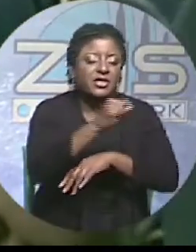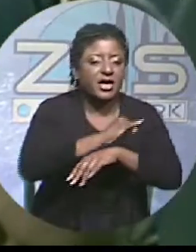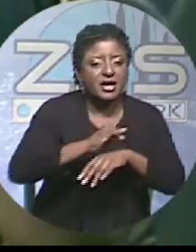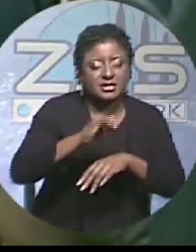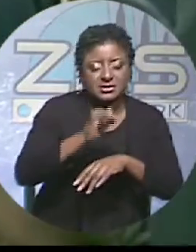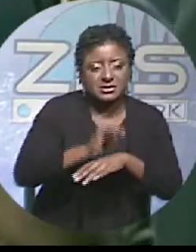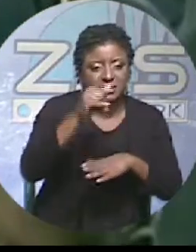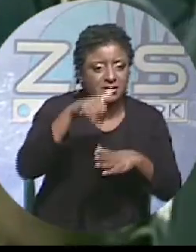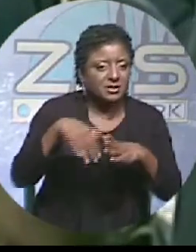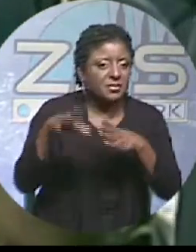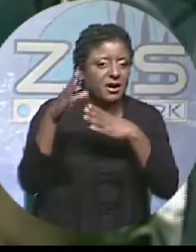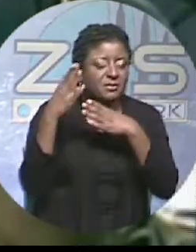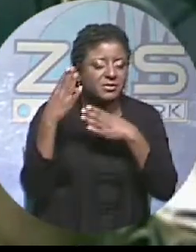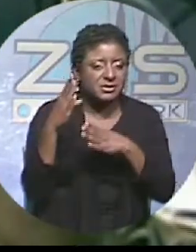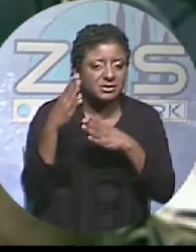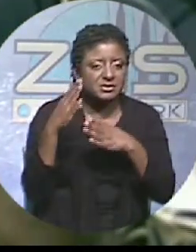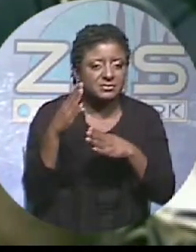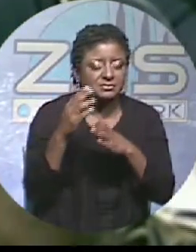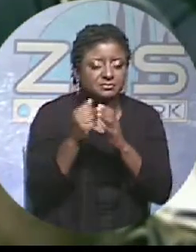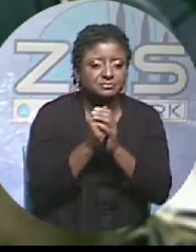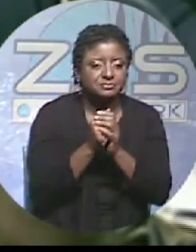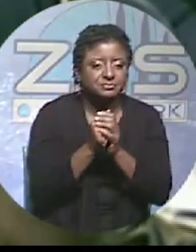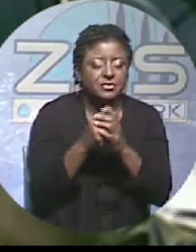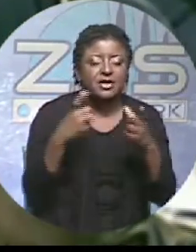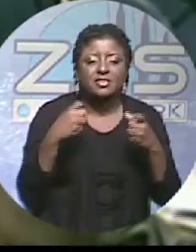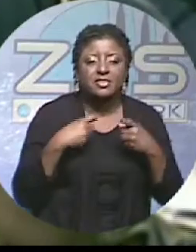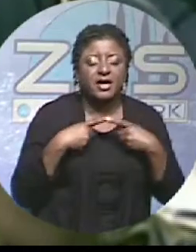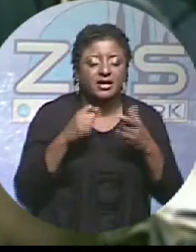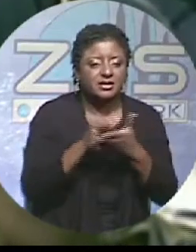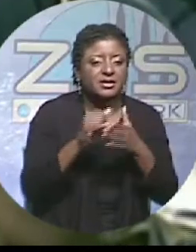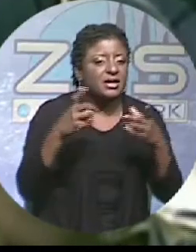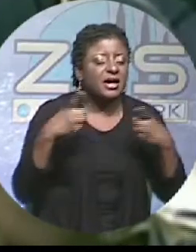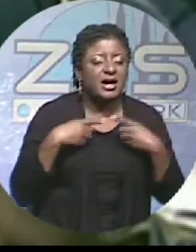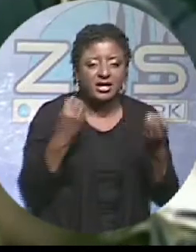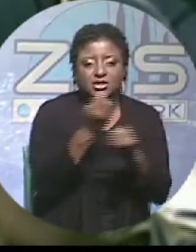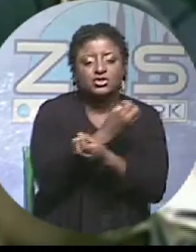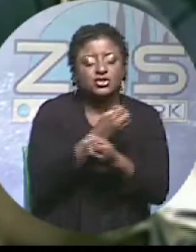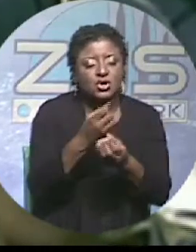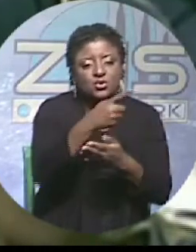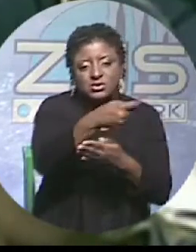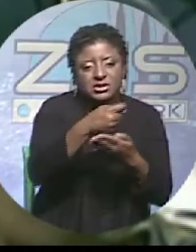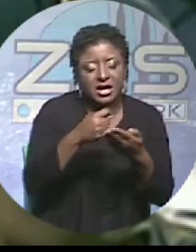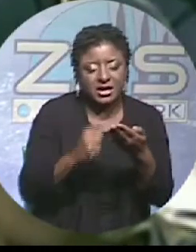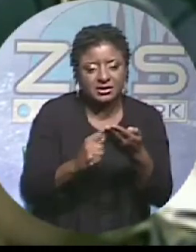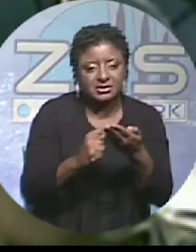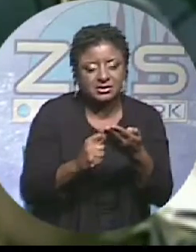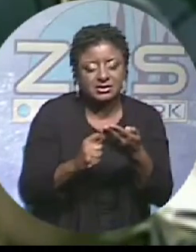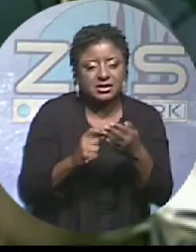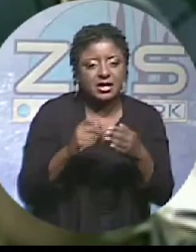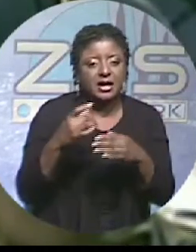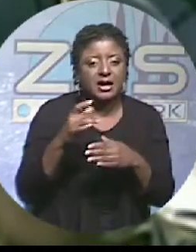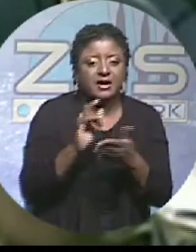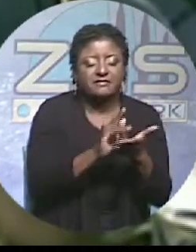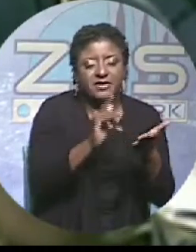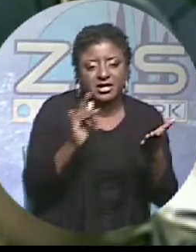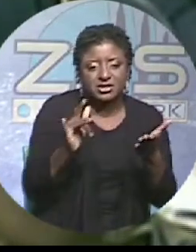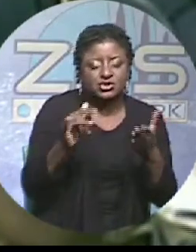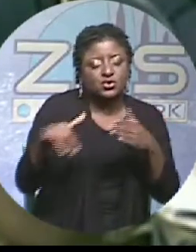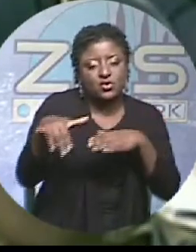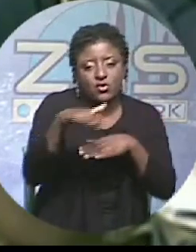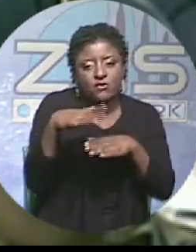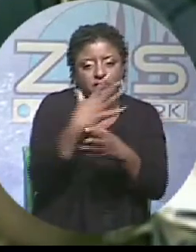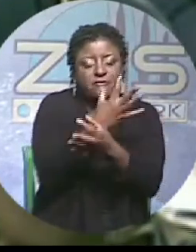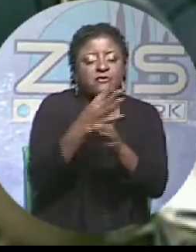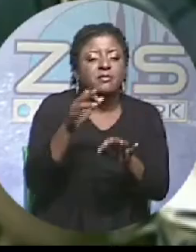Bahamas that have no tax or infrastructural advantage over Freeport.